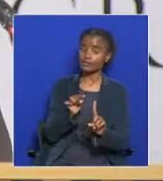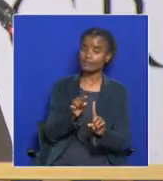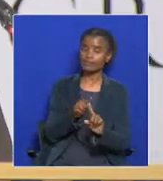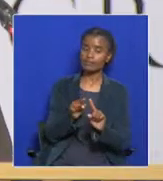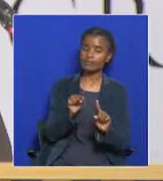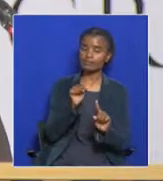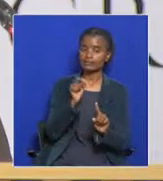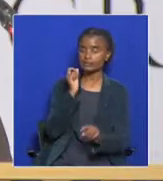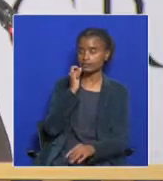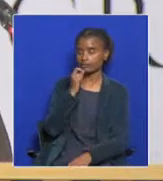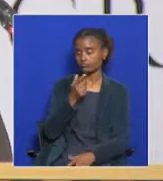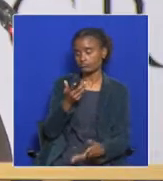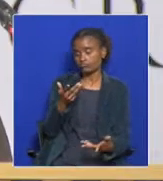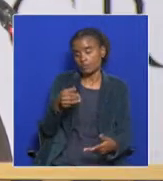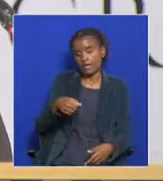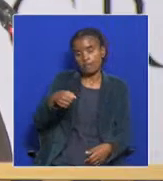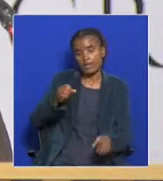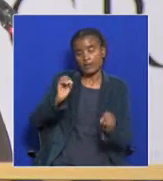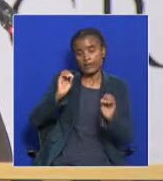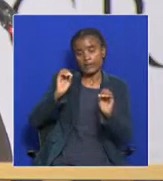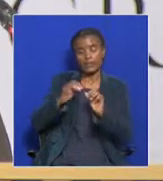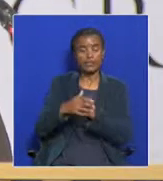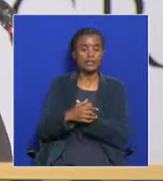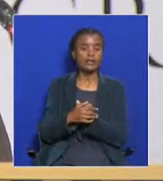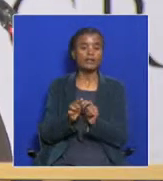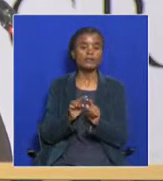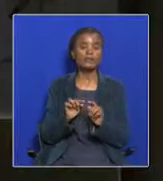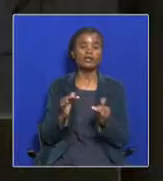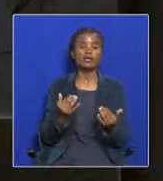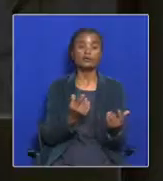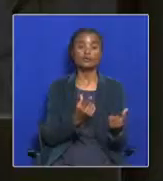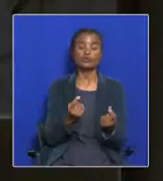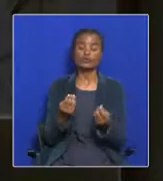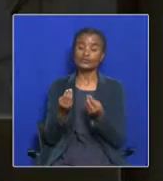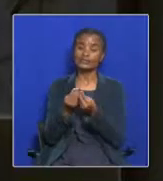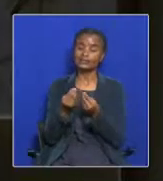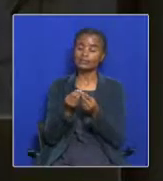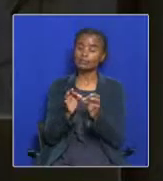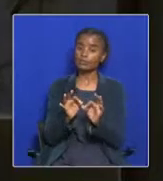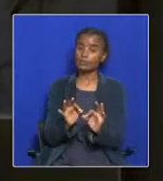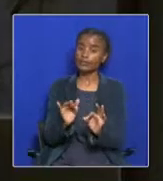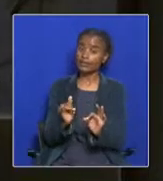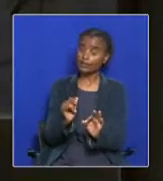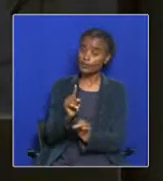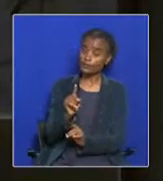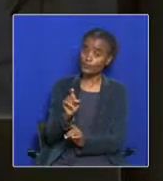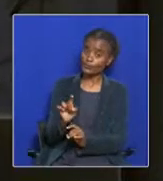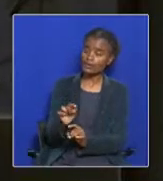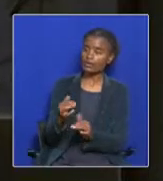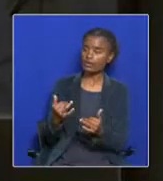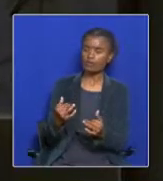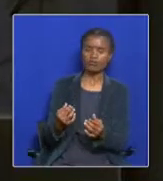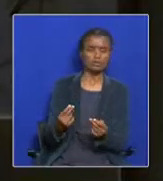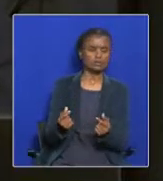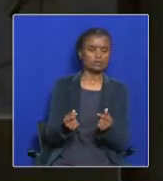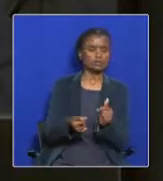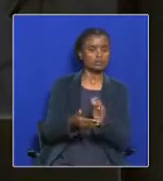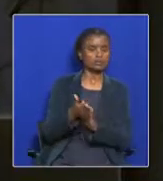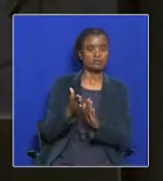question is, well, to do things properly at that point, because now you are not rushing. You are in the precinct of a police